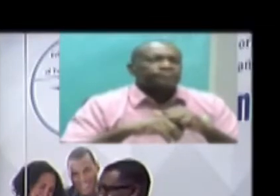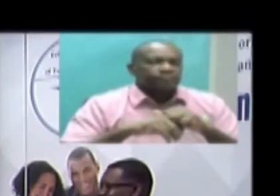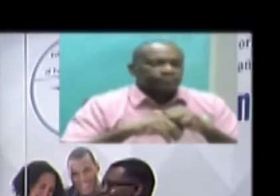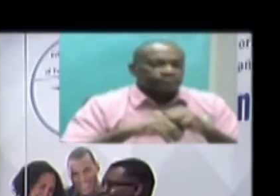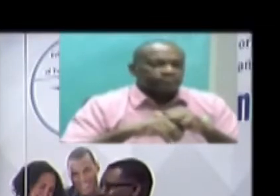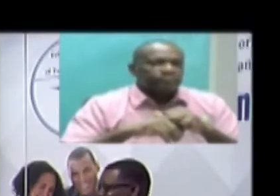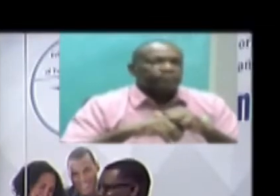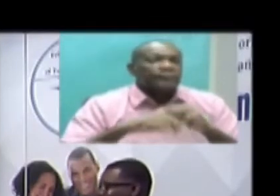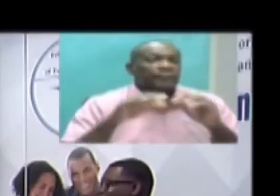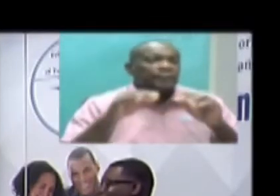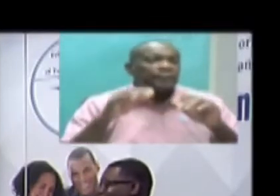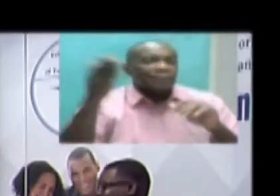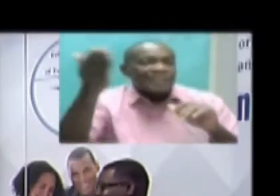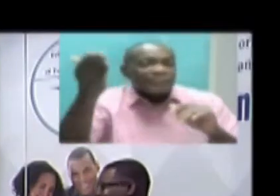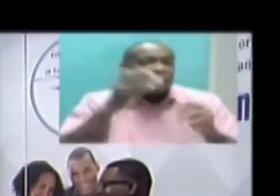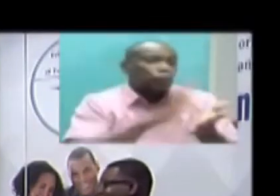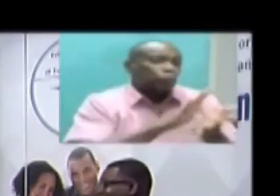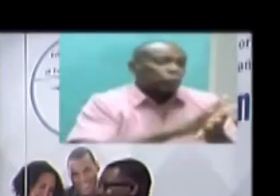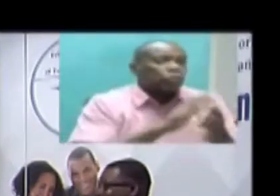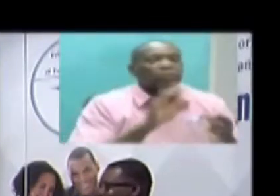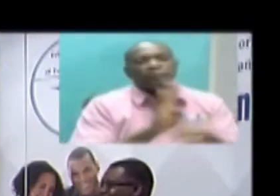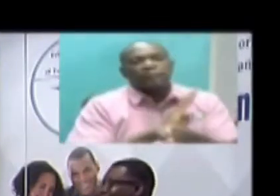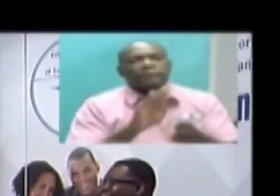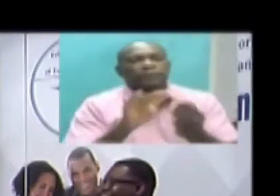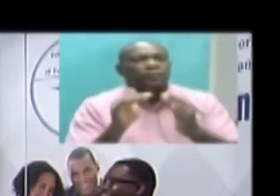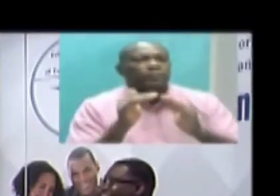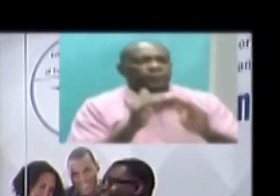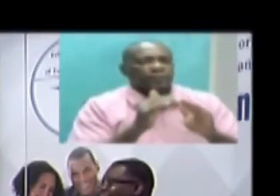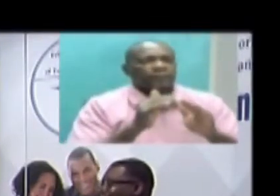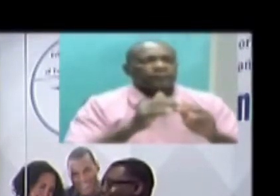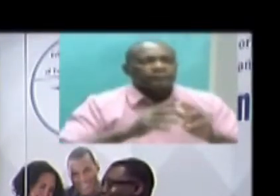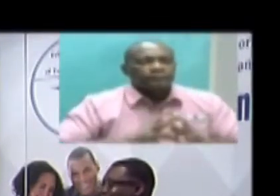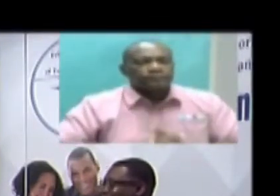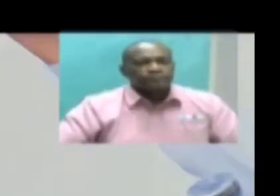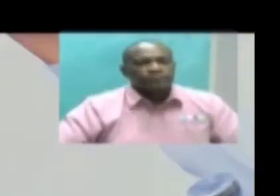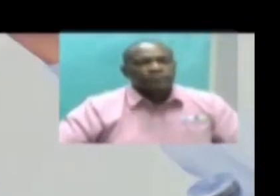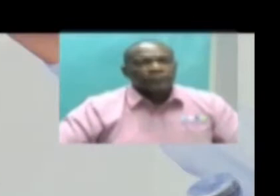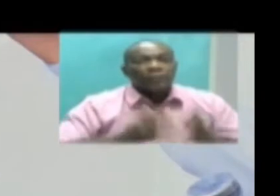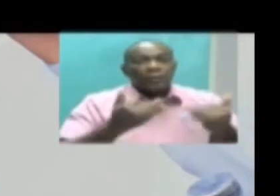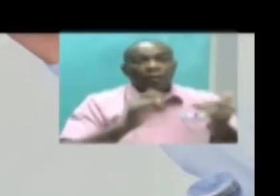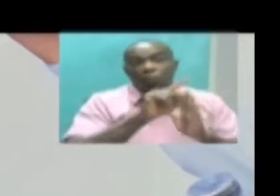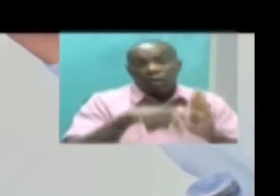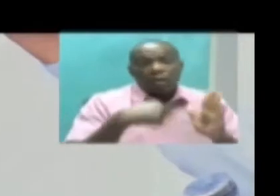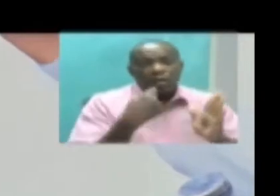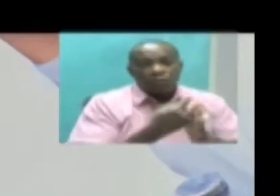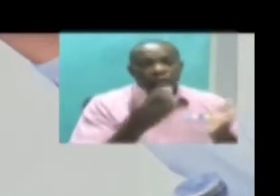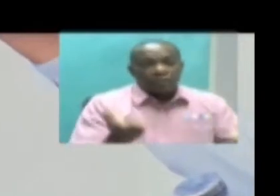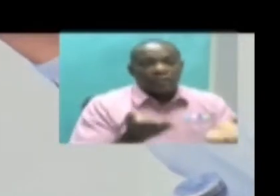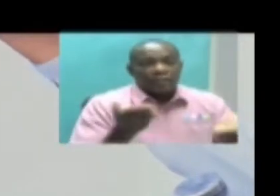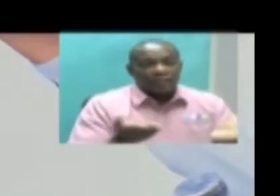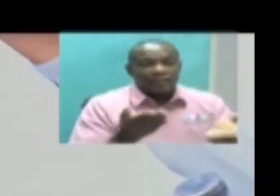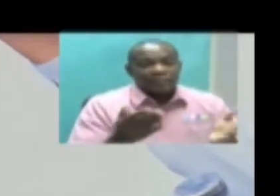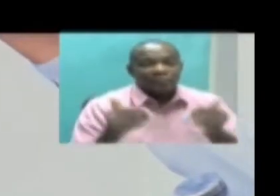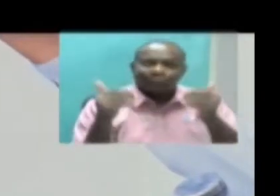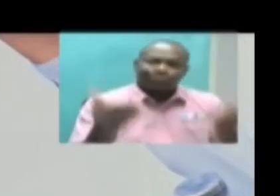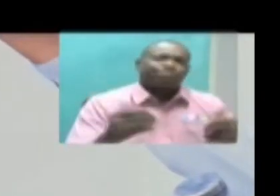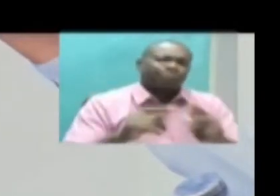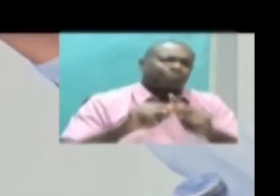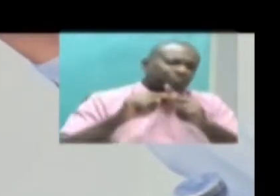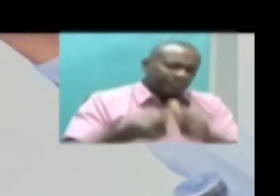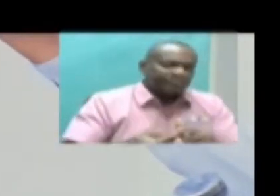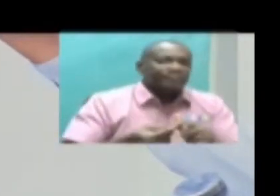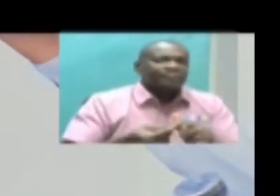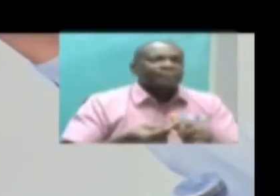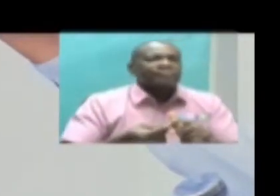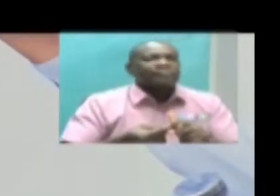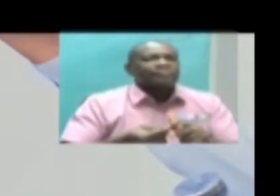every one of you. We have just about an hour with our viewers, so let's get right into it. Darren, I'm going to allow you to take the